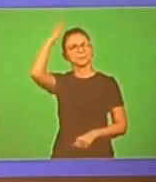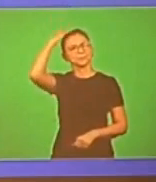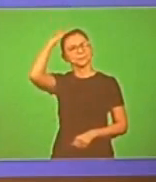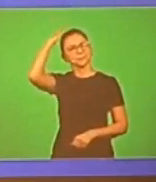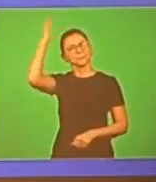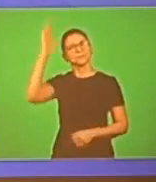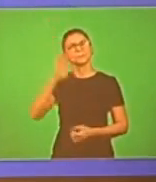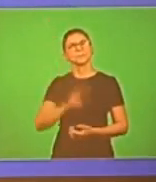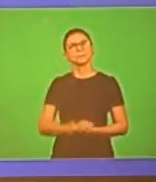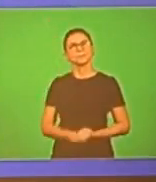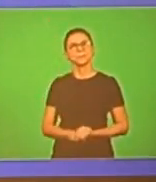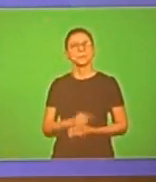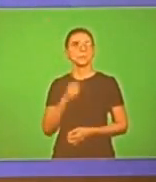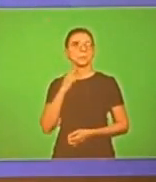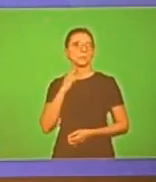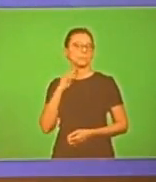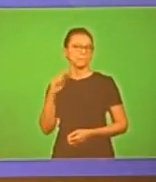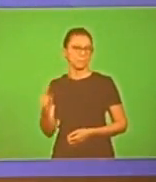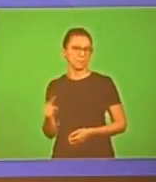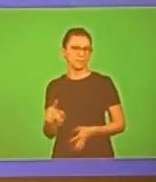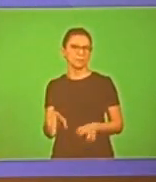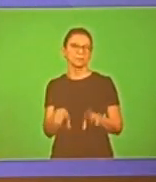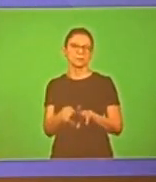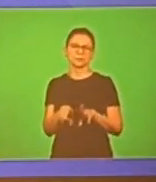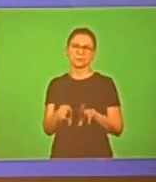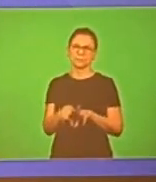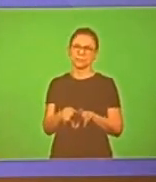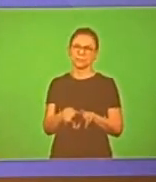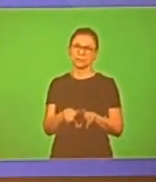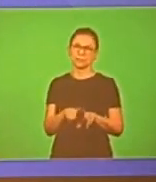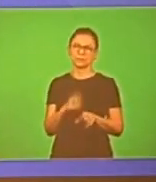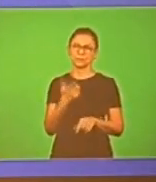Espera Feliz, Minas Gerais,